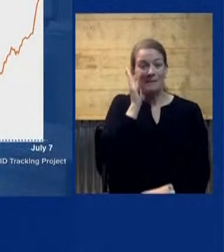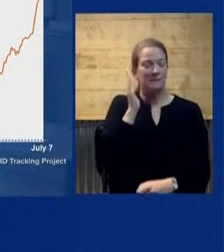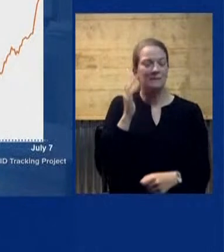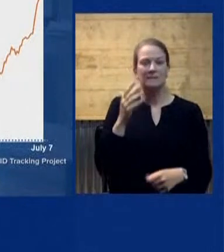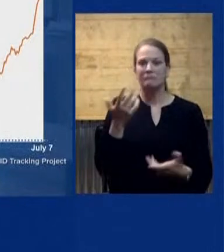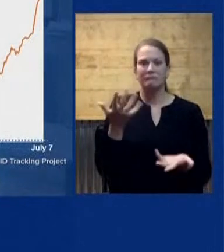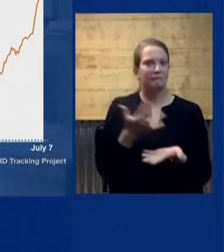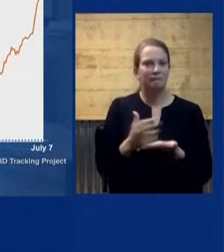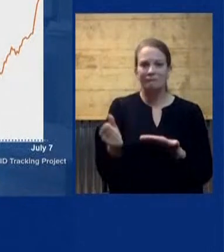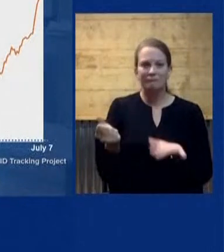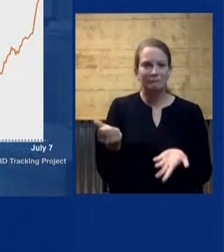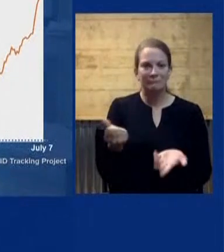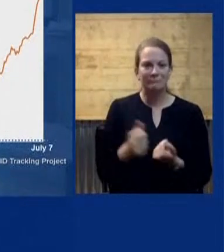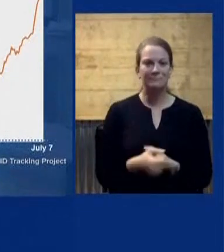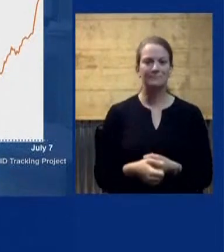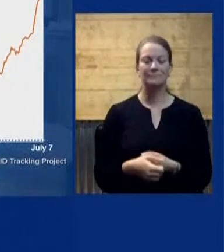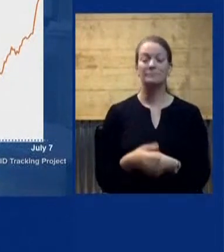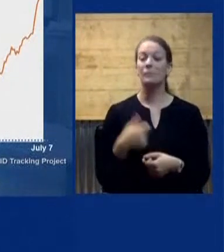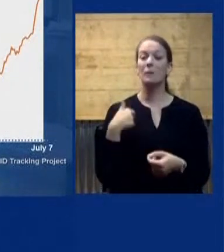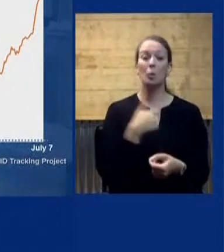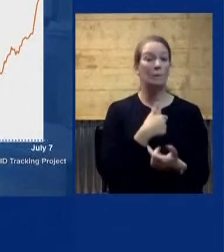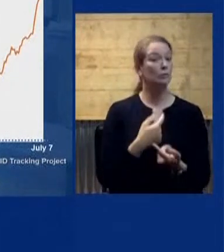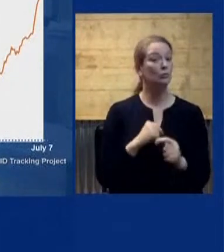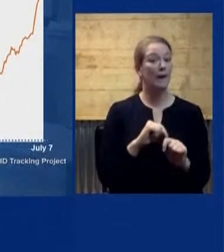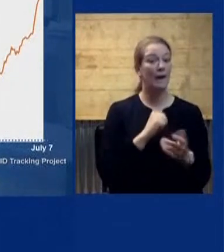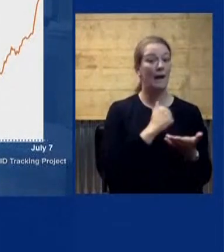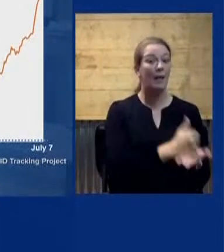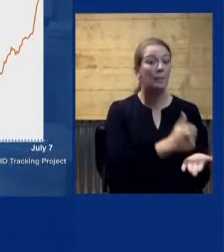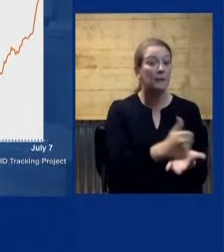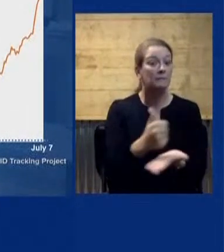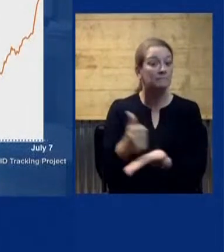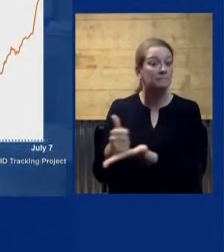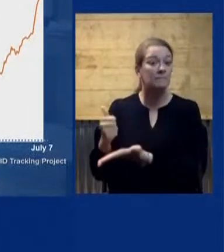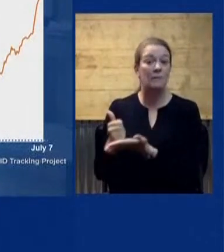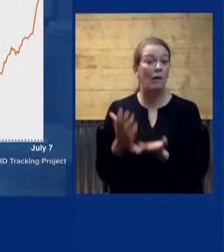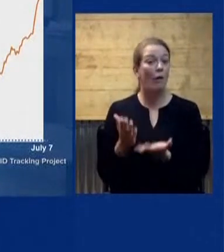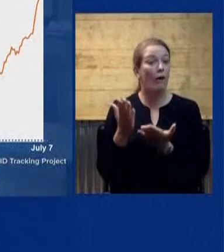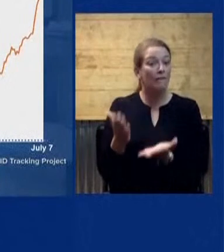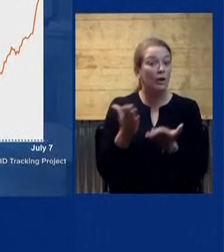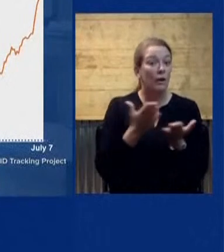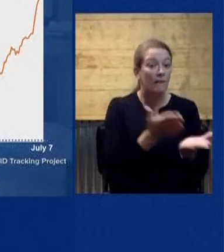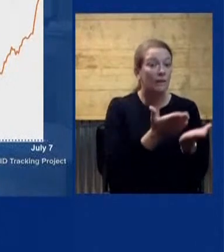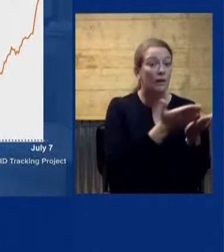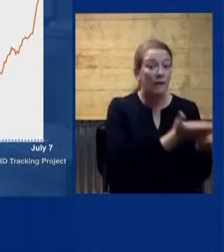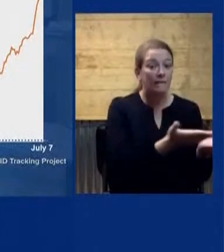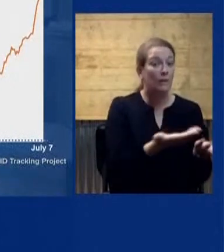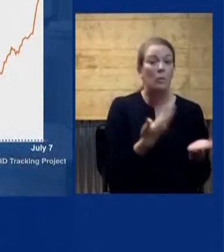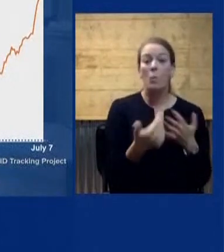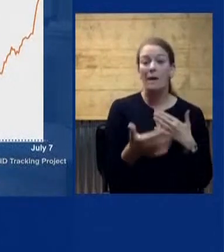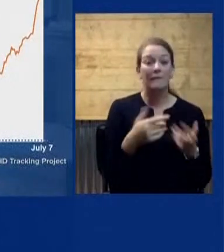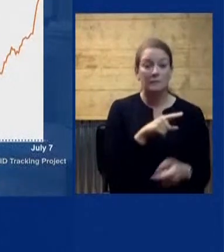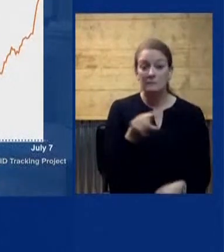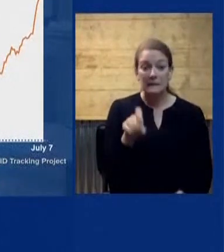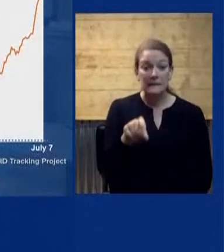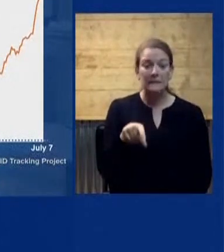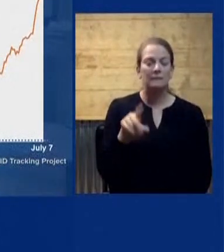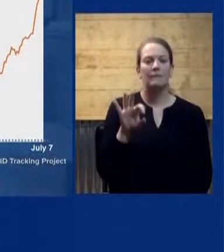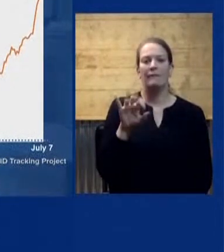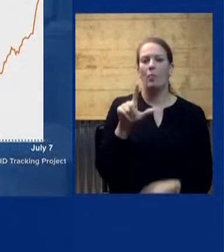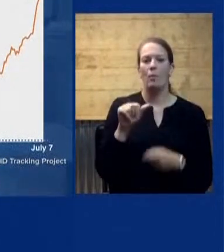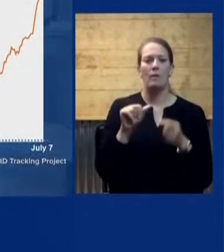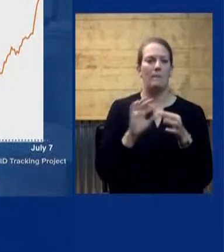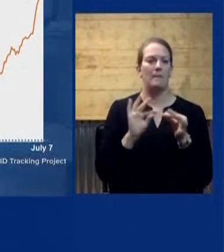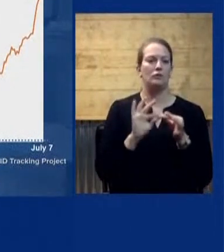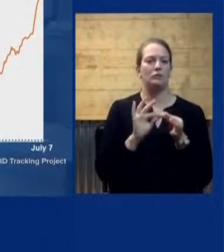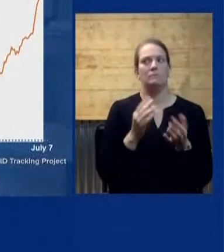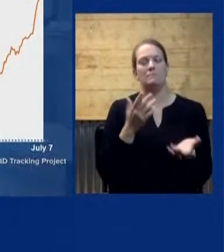We've offered help to all these states, whatever they need. Florida has said that they